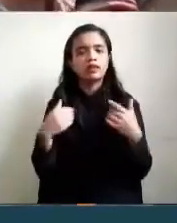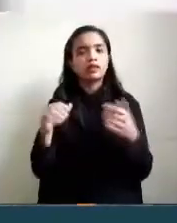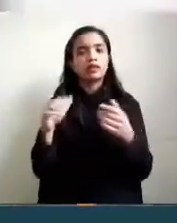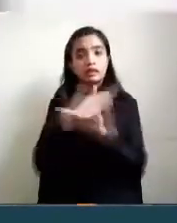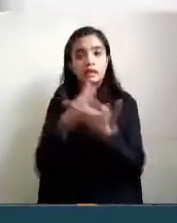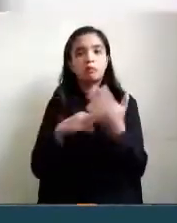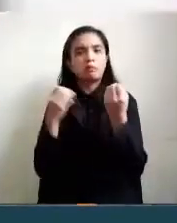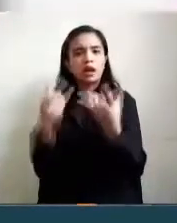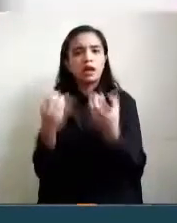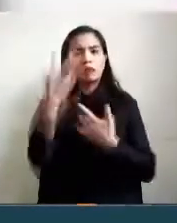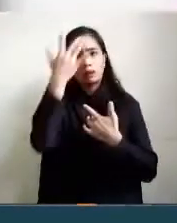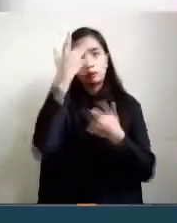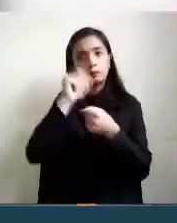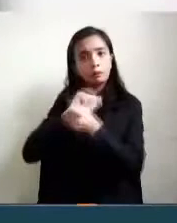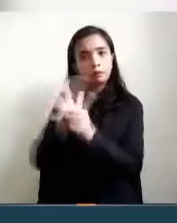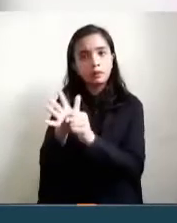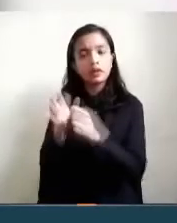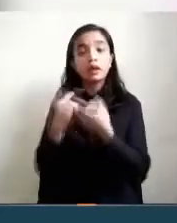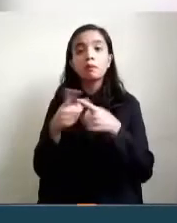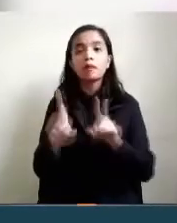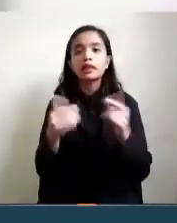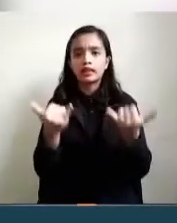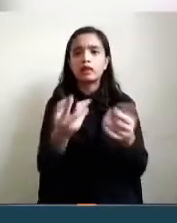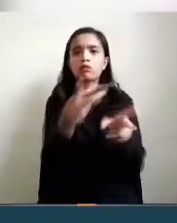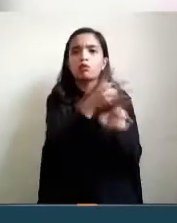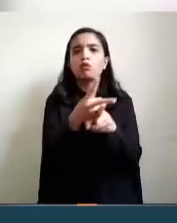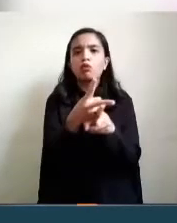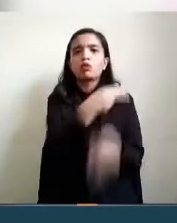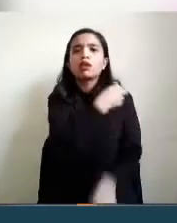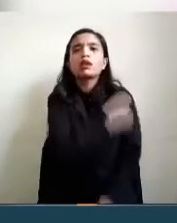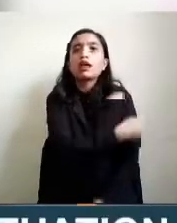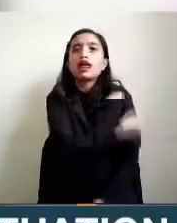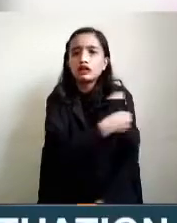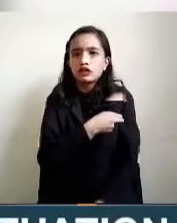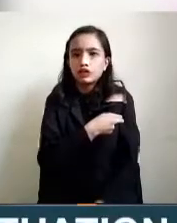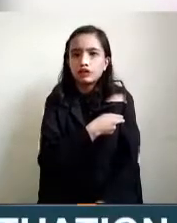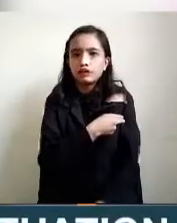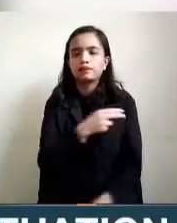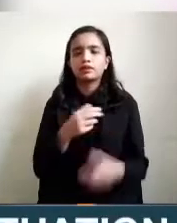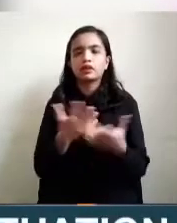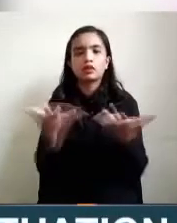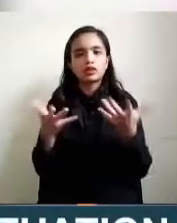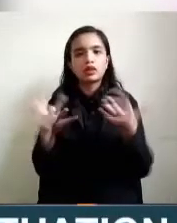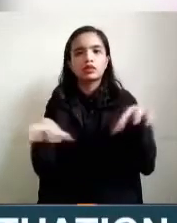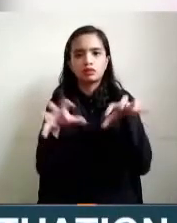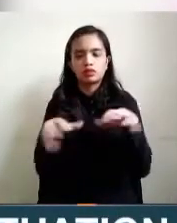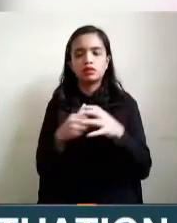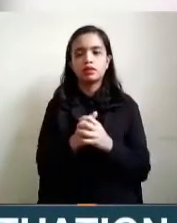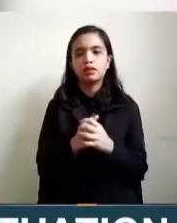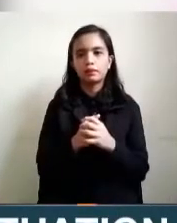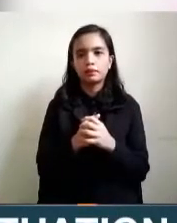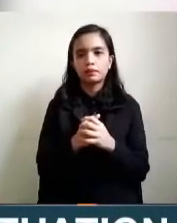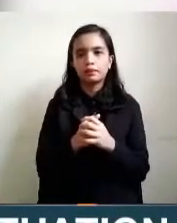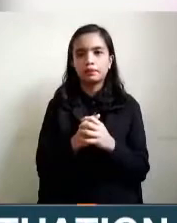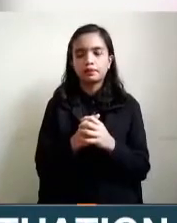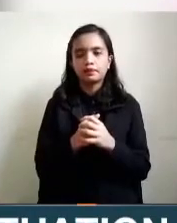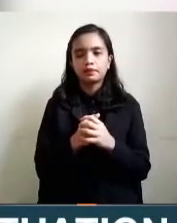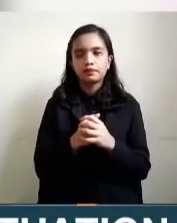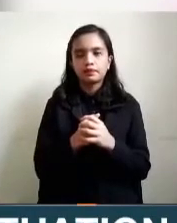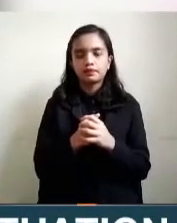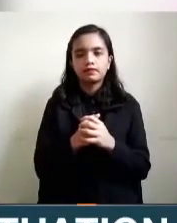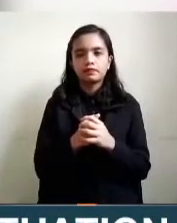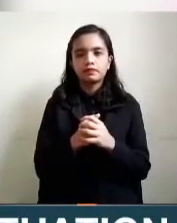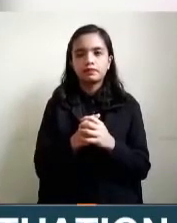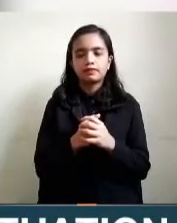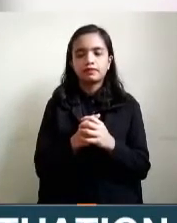So, but they're being taken care of by the hospitals where they're working on. And I think that